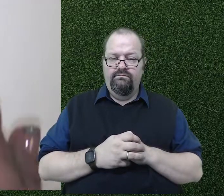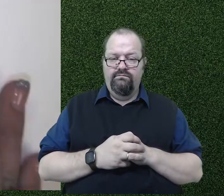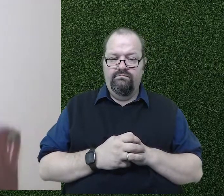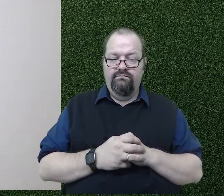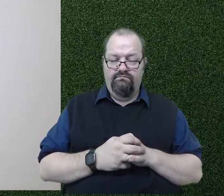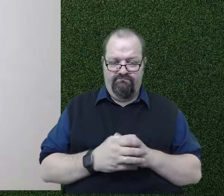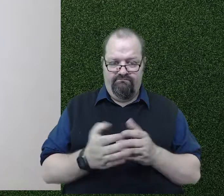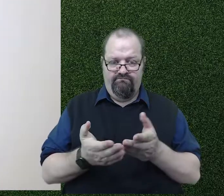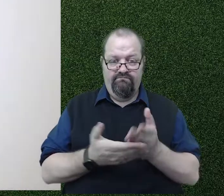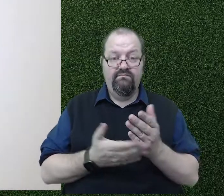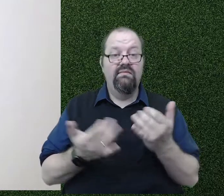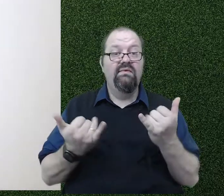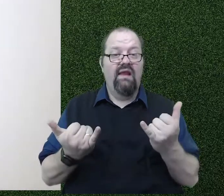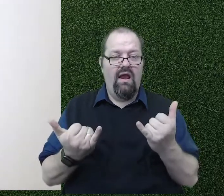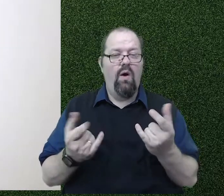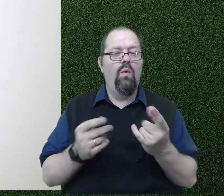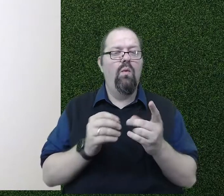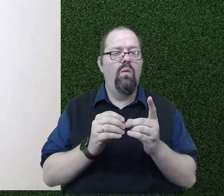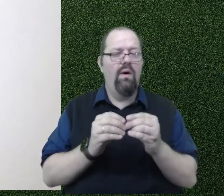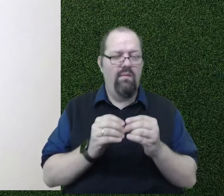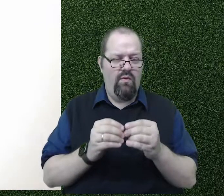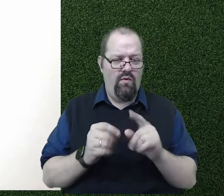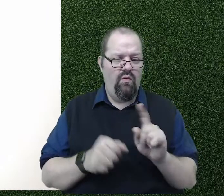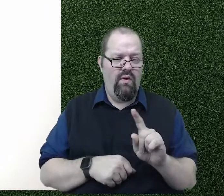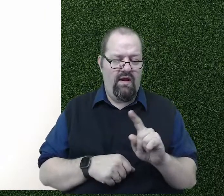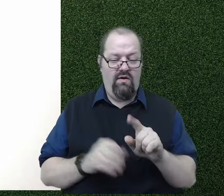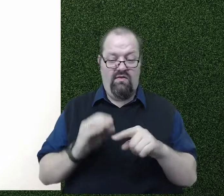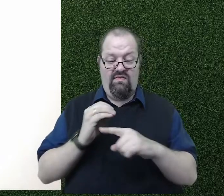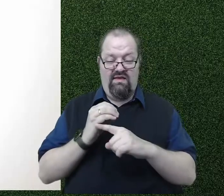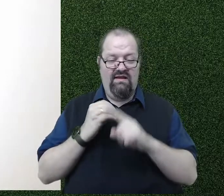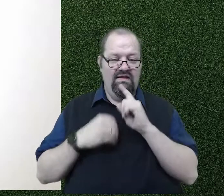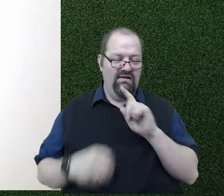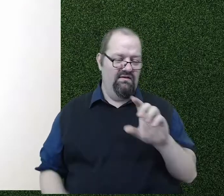Okay, so let's do one where theta is obtuse.